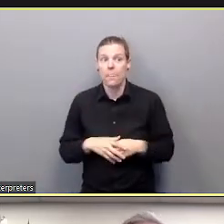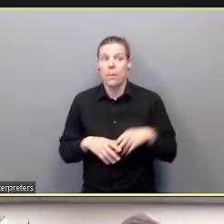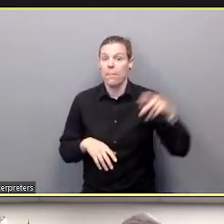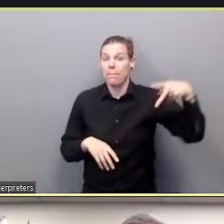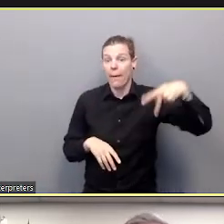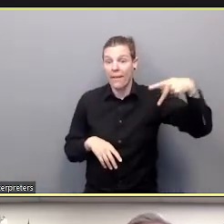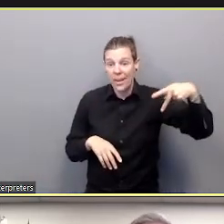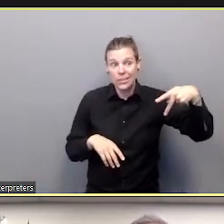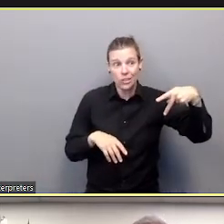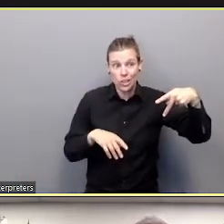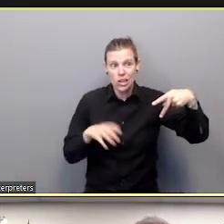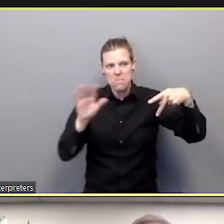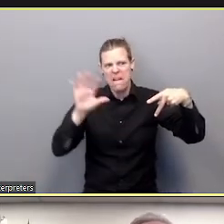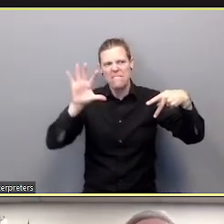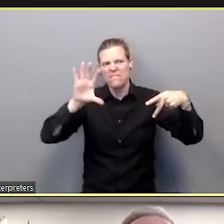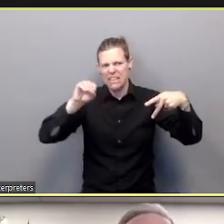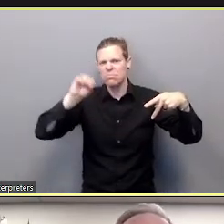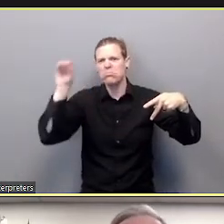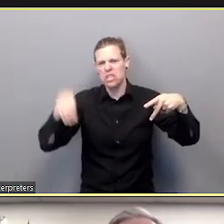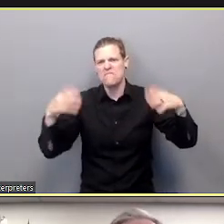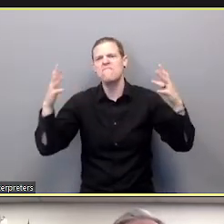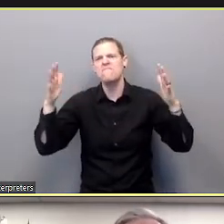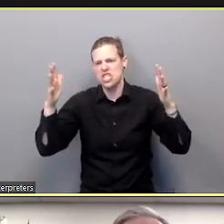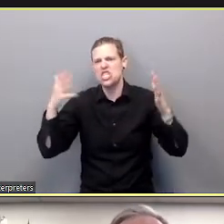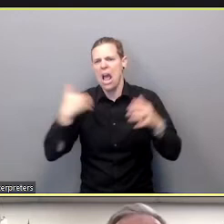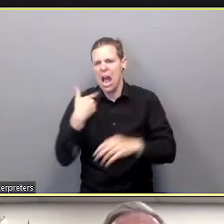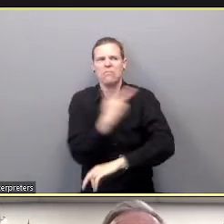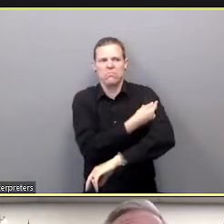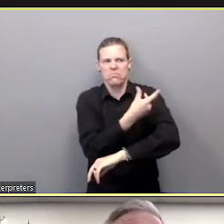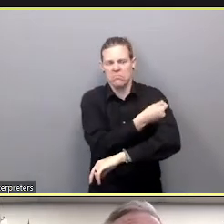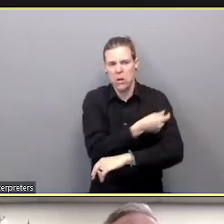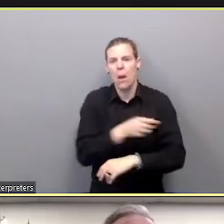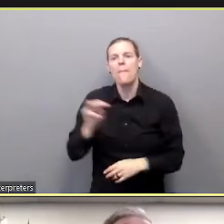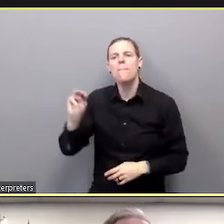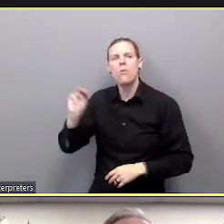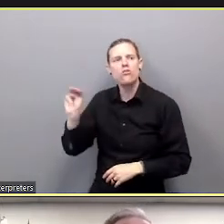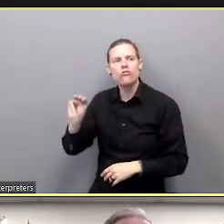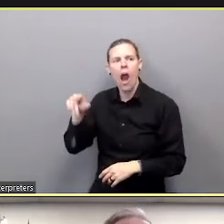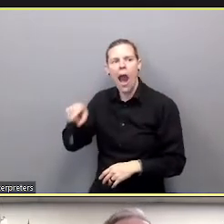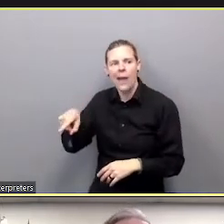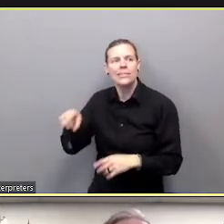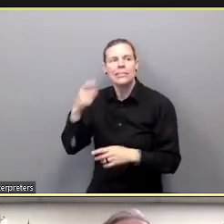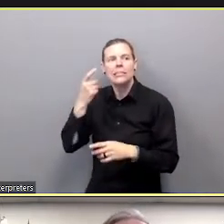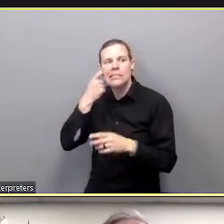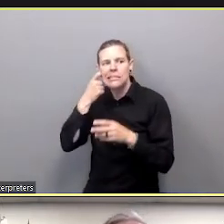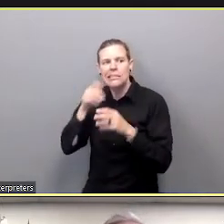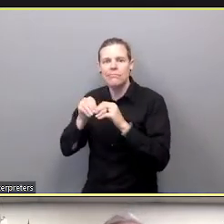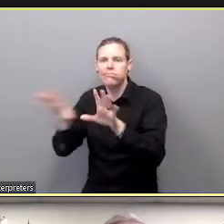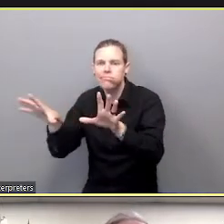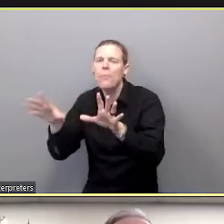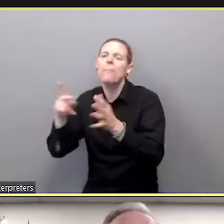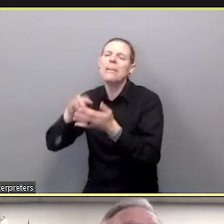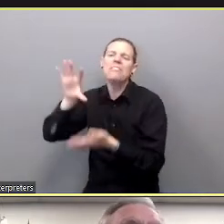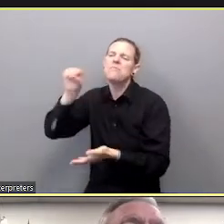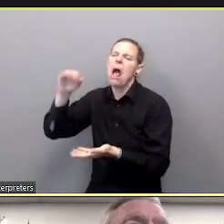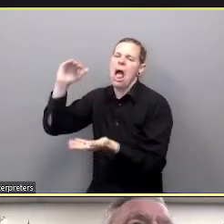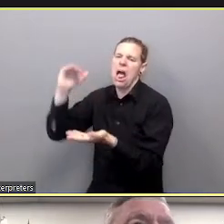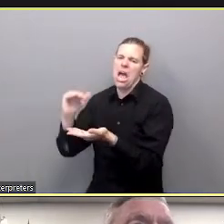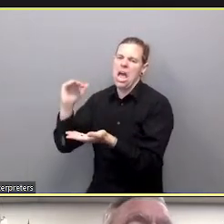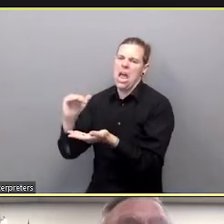out 6 weeks ago. Moderna and others that have come out more recently, J&J for boosters,